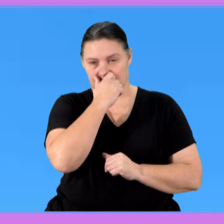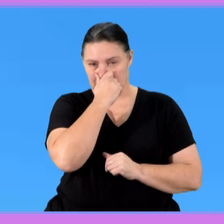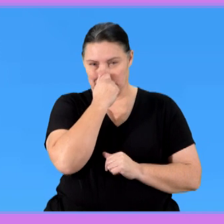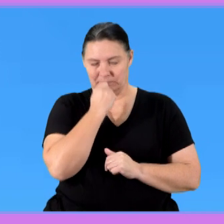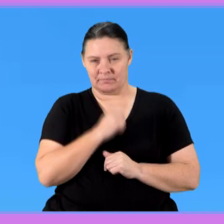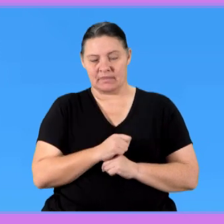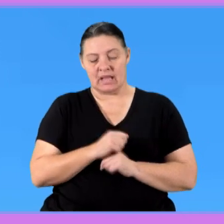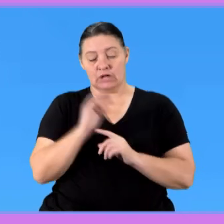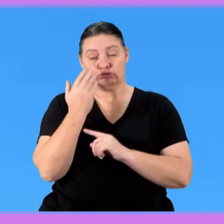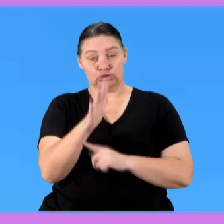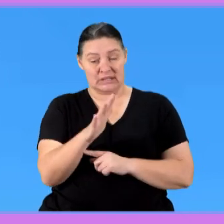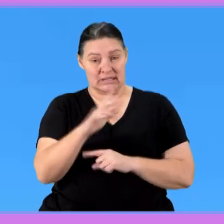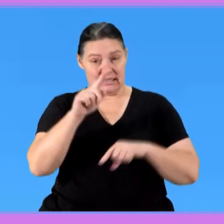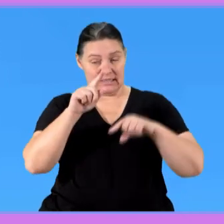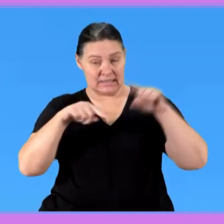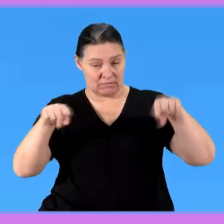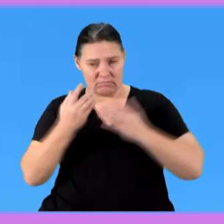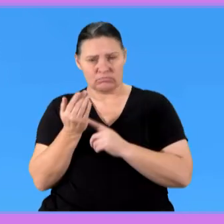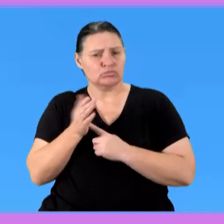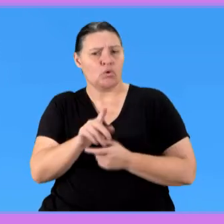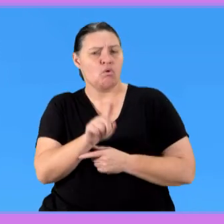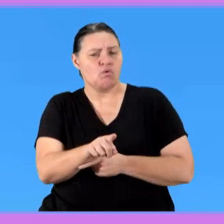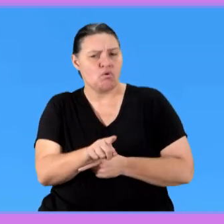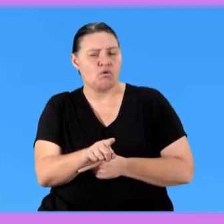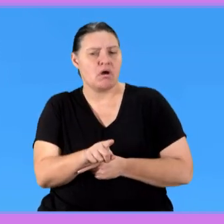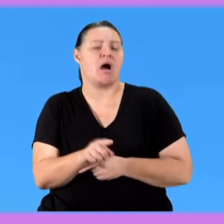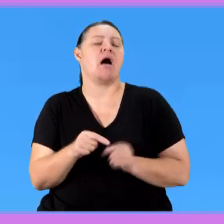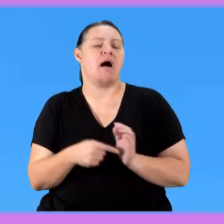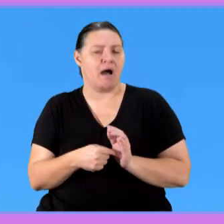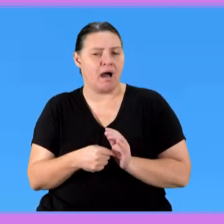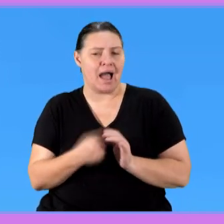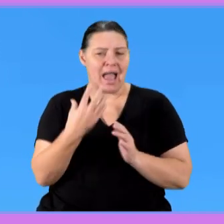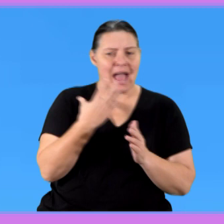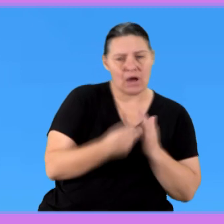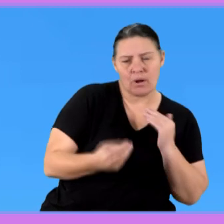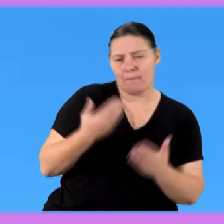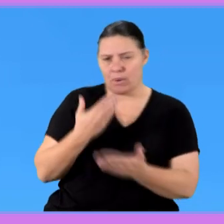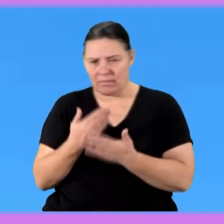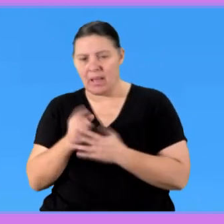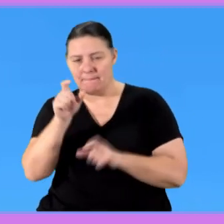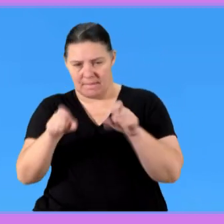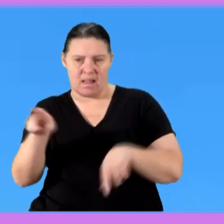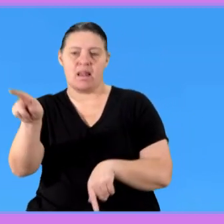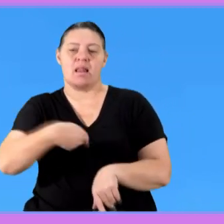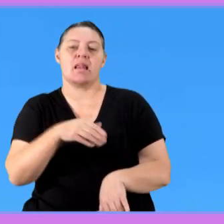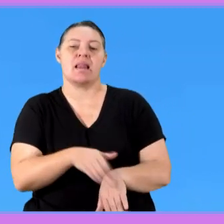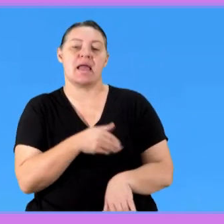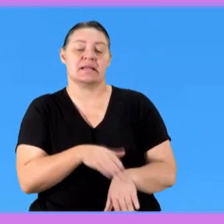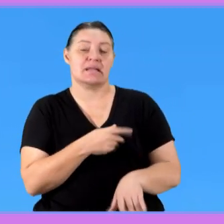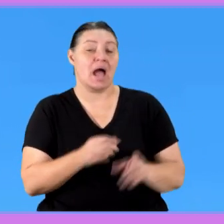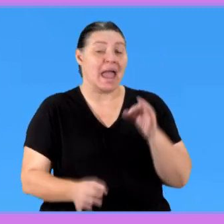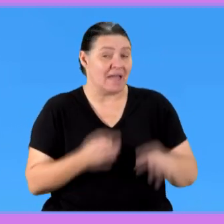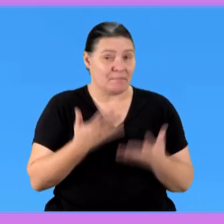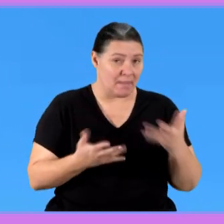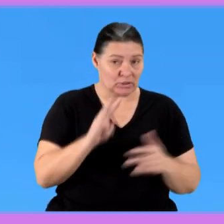Then, the tree diagram below was drawn to show the outcomes and probability of late arrivals when the chance of